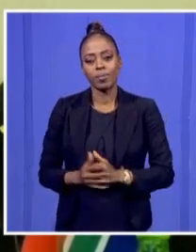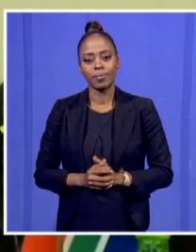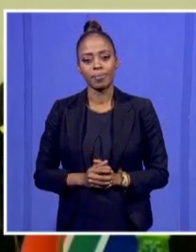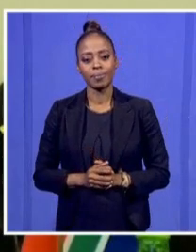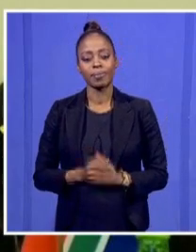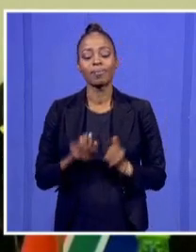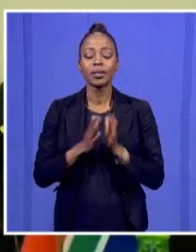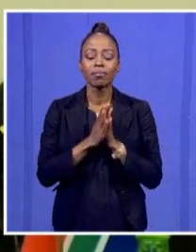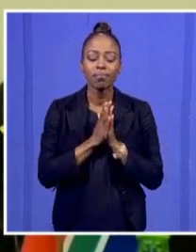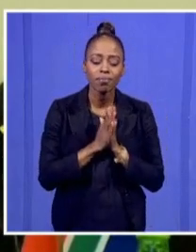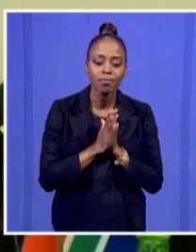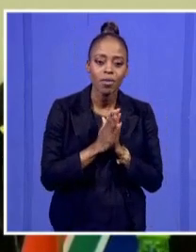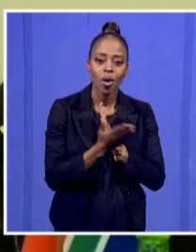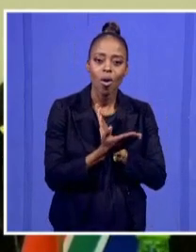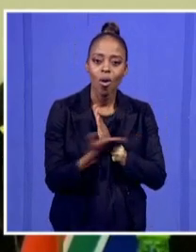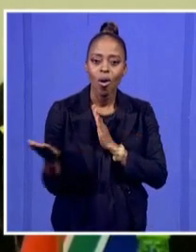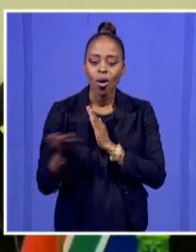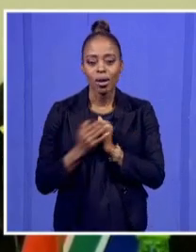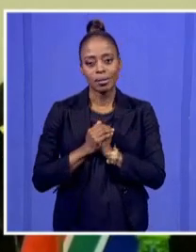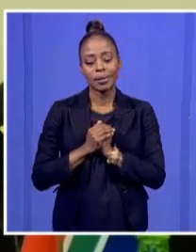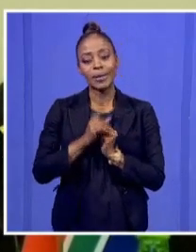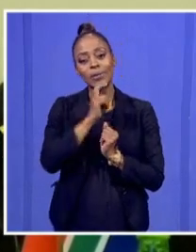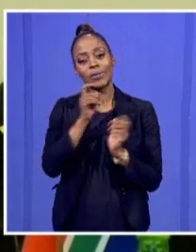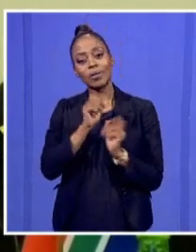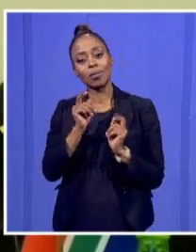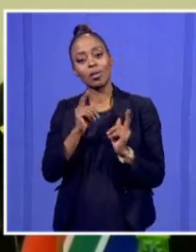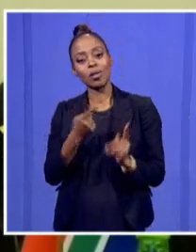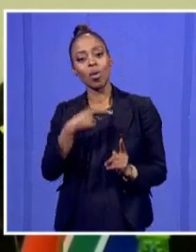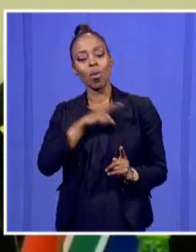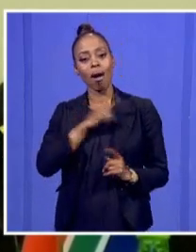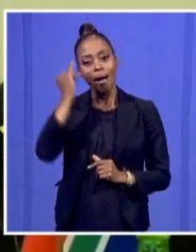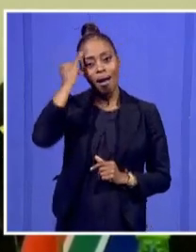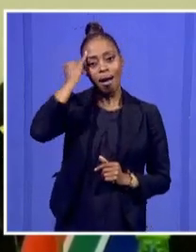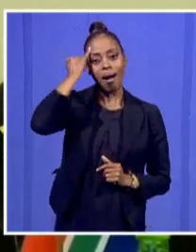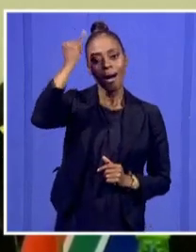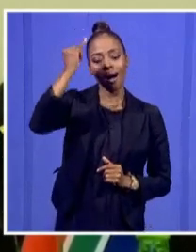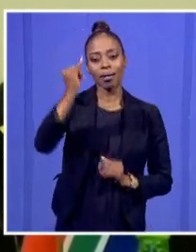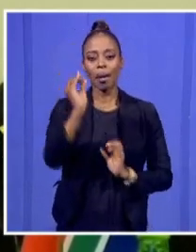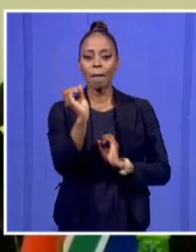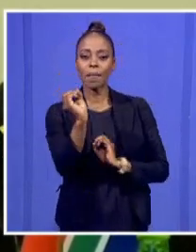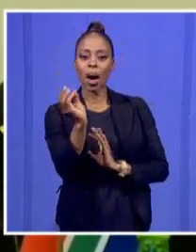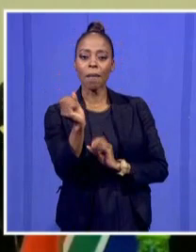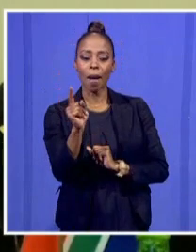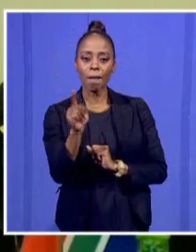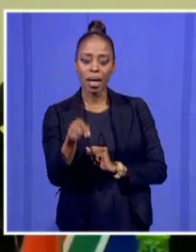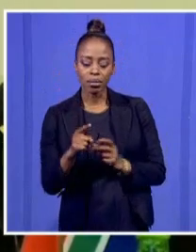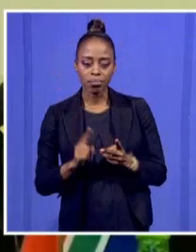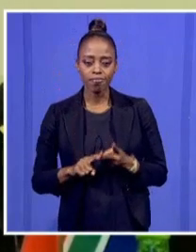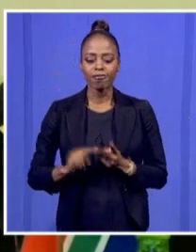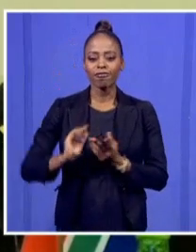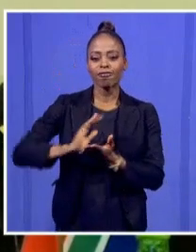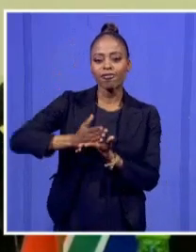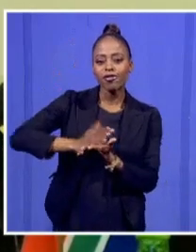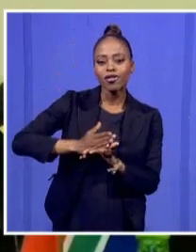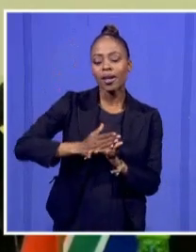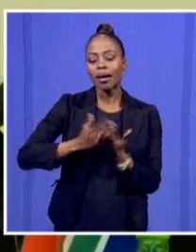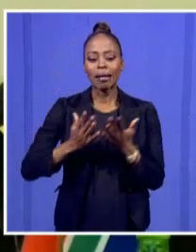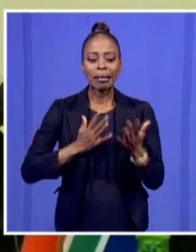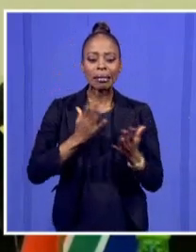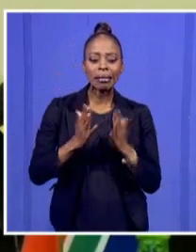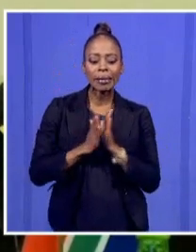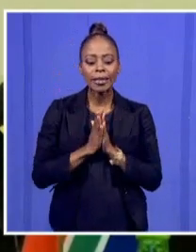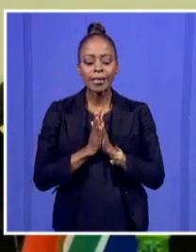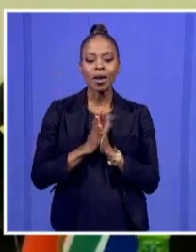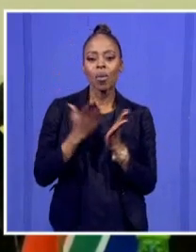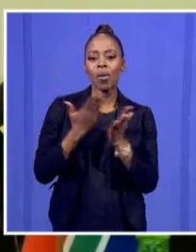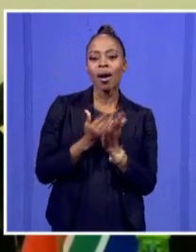all to use this platform to present your ideas and share the ways that we can